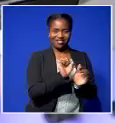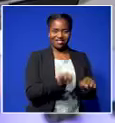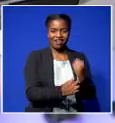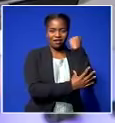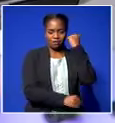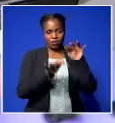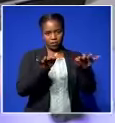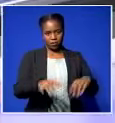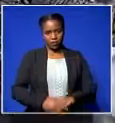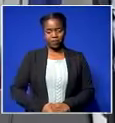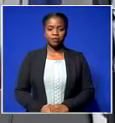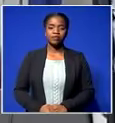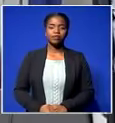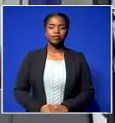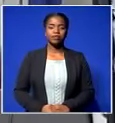the poor.